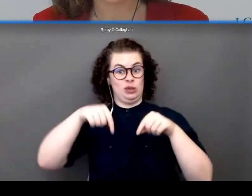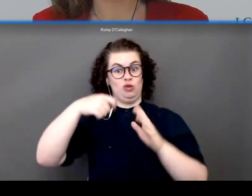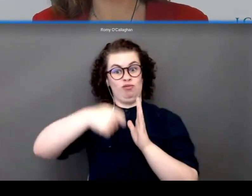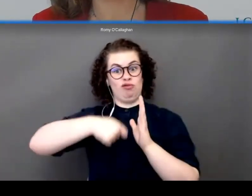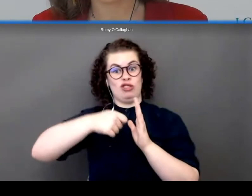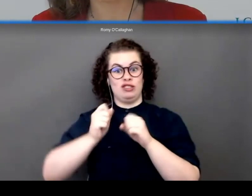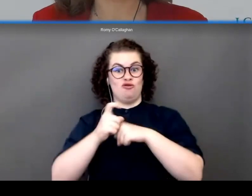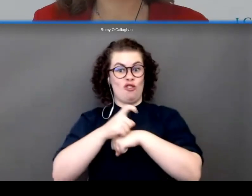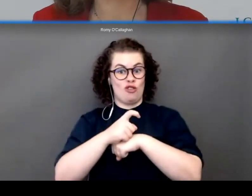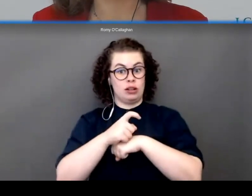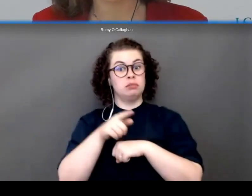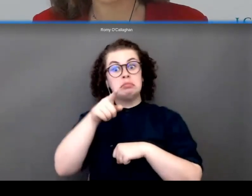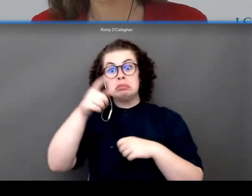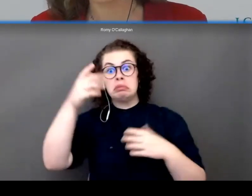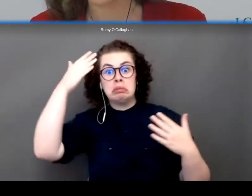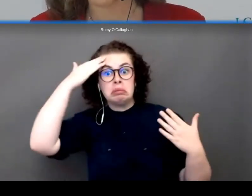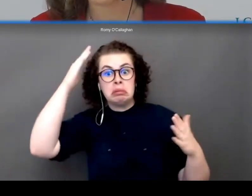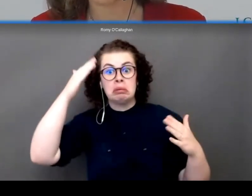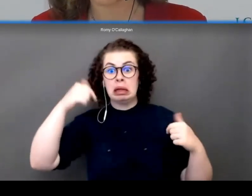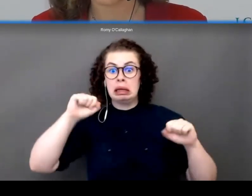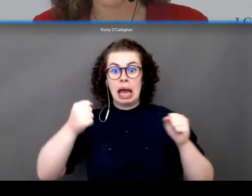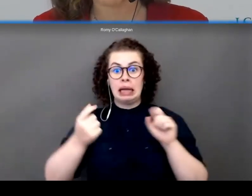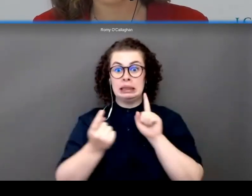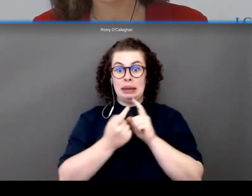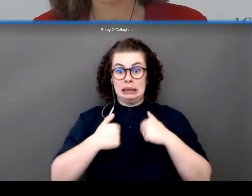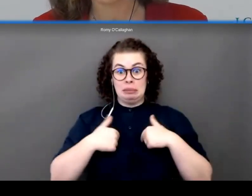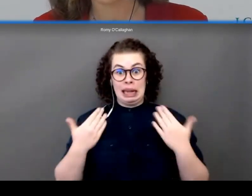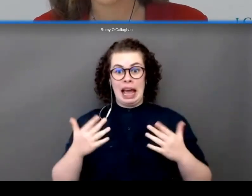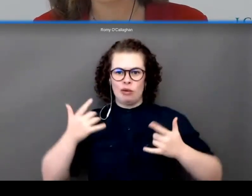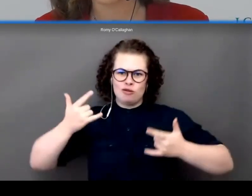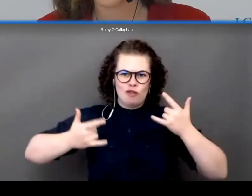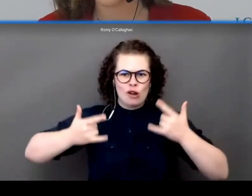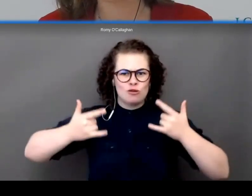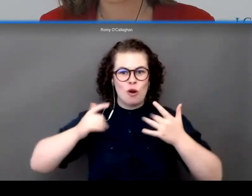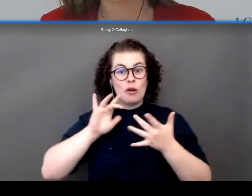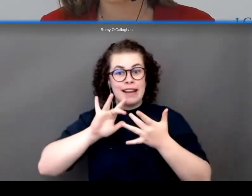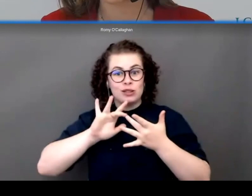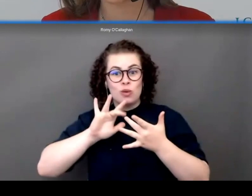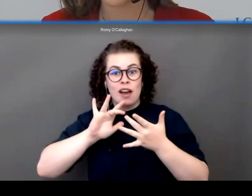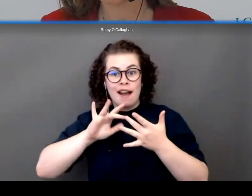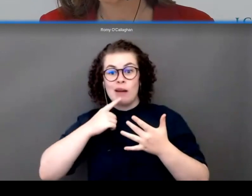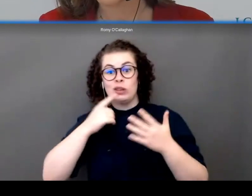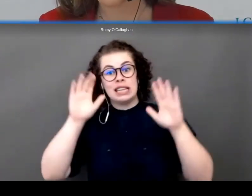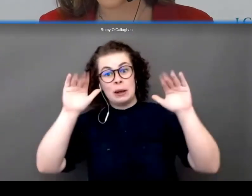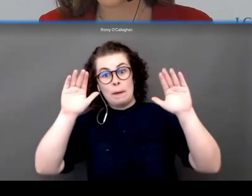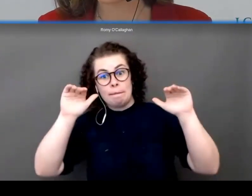the chance randomly to meet me now at the Rock and Roll Networking, I would say goodbye